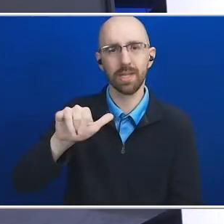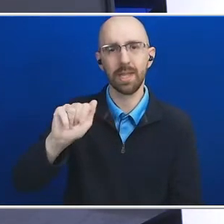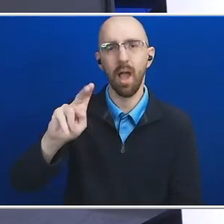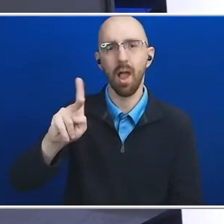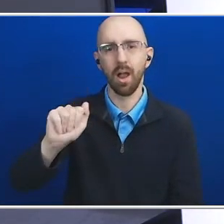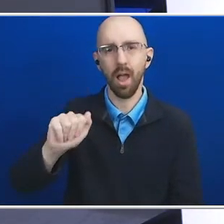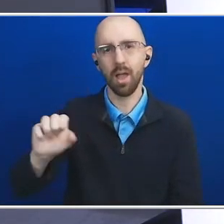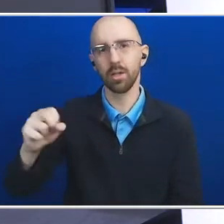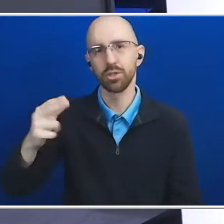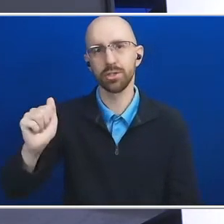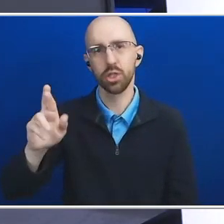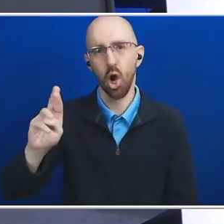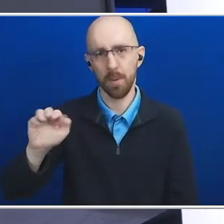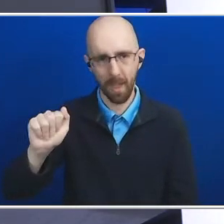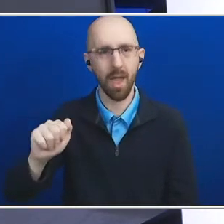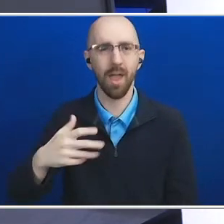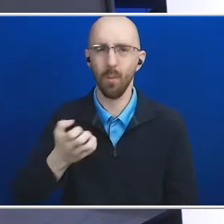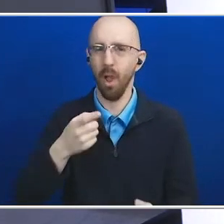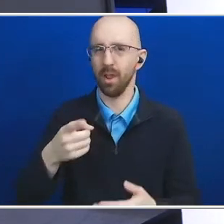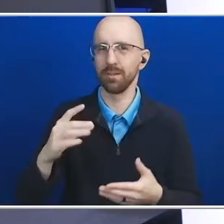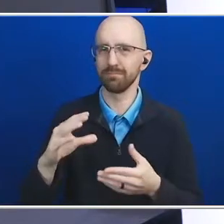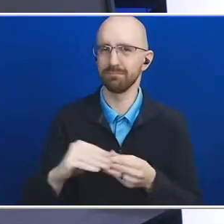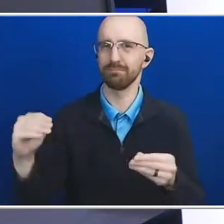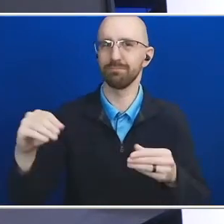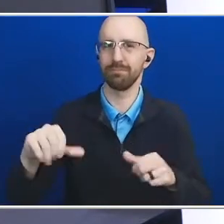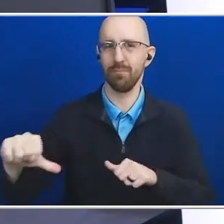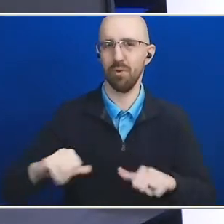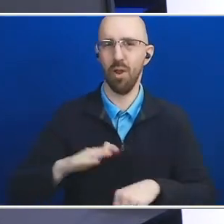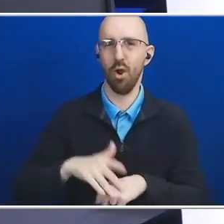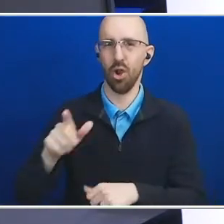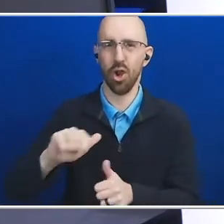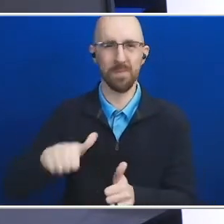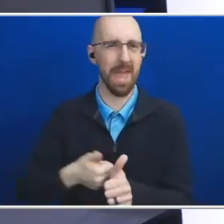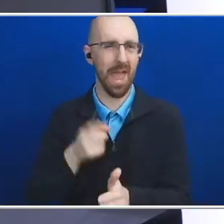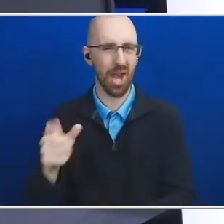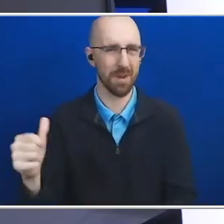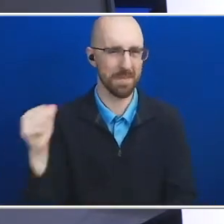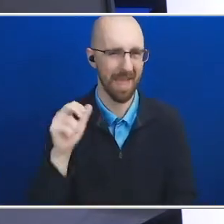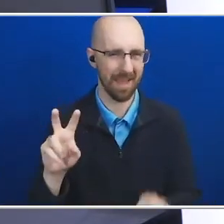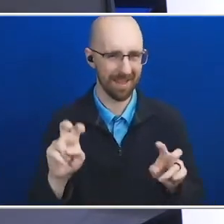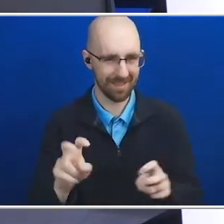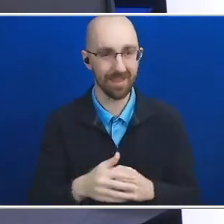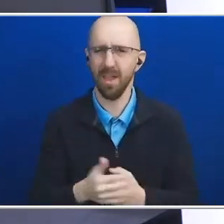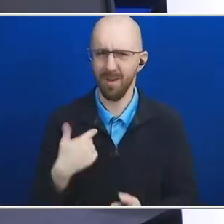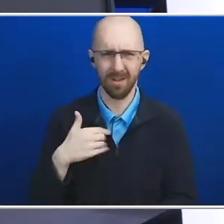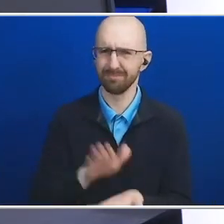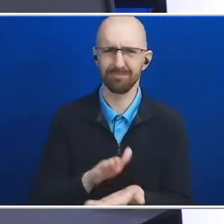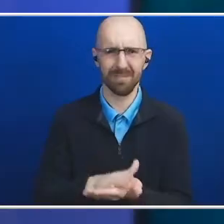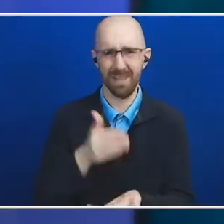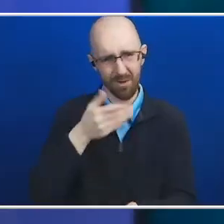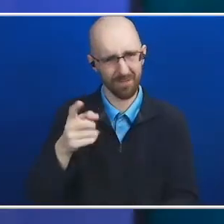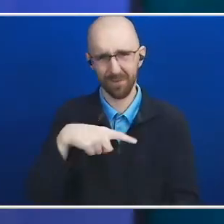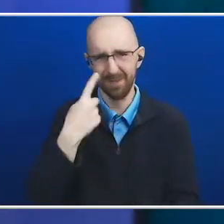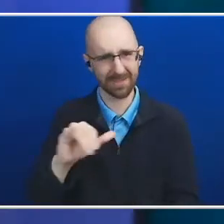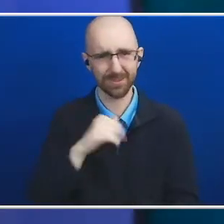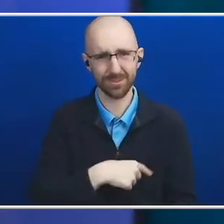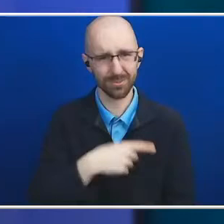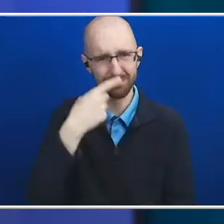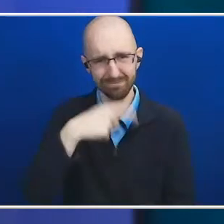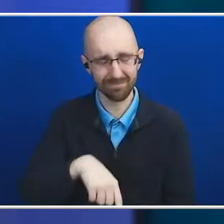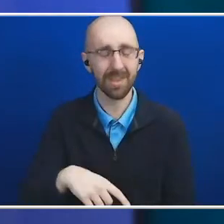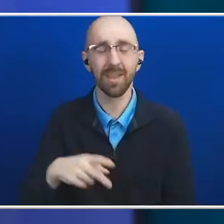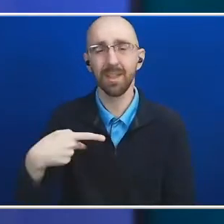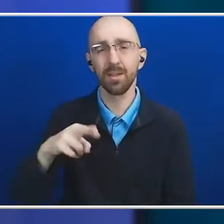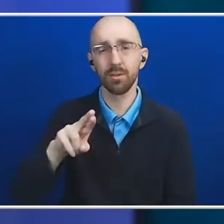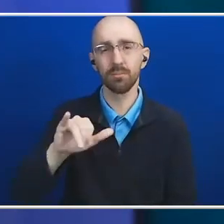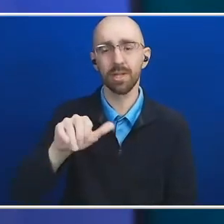moment just to brag on her just a moment. Yes. Brag on her behind her back. Well, I'll brag on her in front of her face, too. Priyanka Sharma is actually one